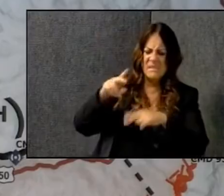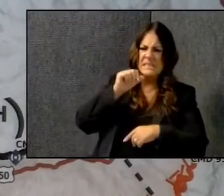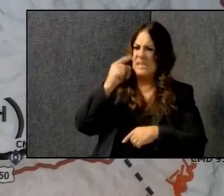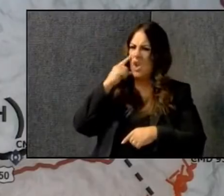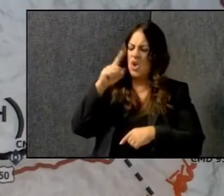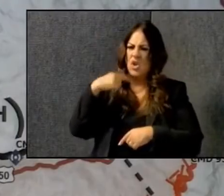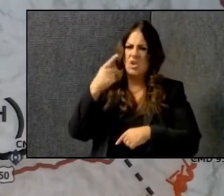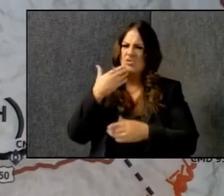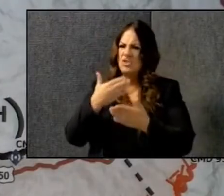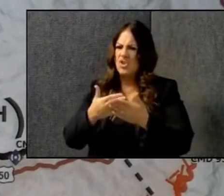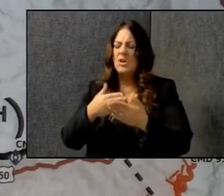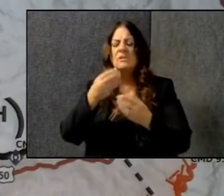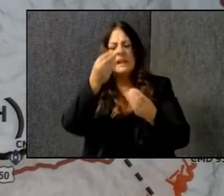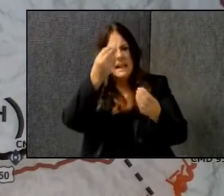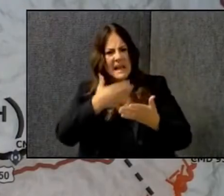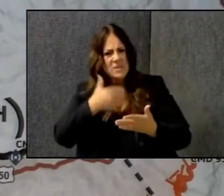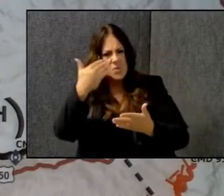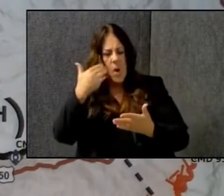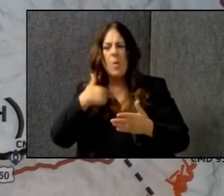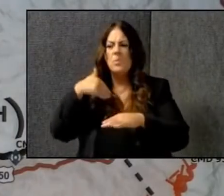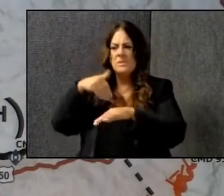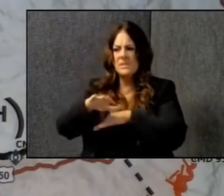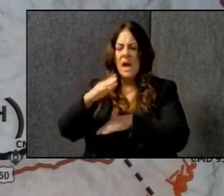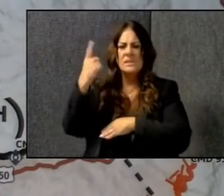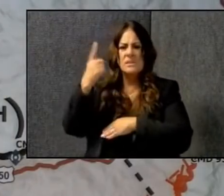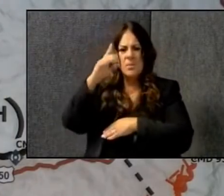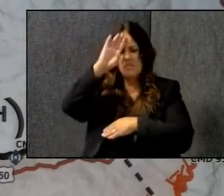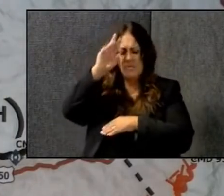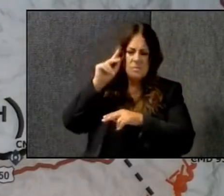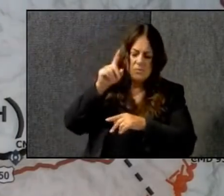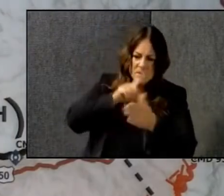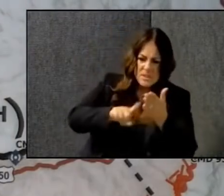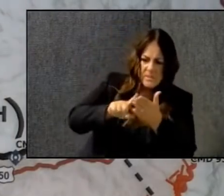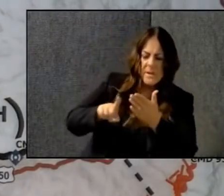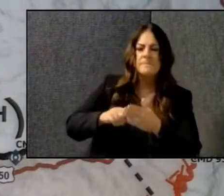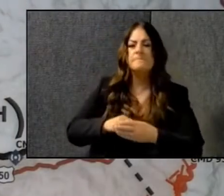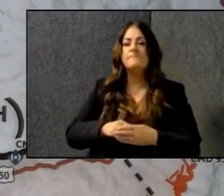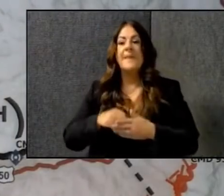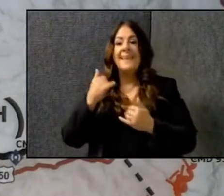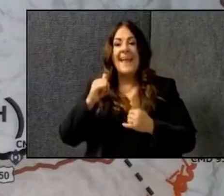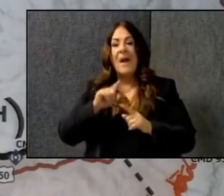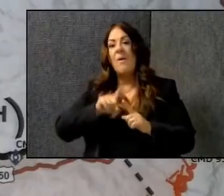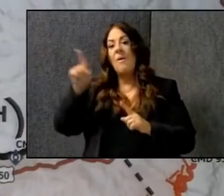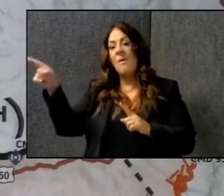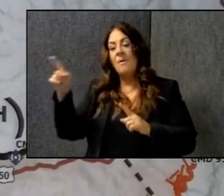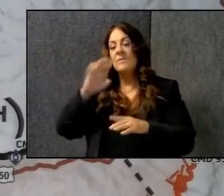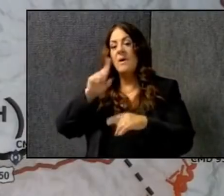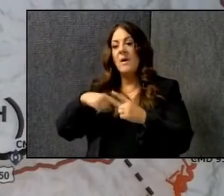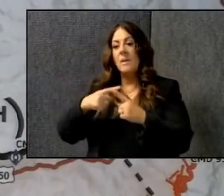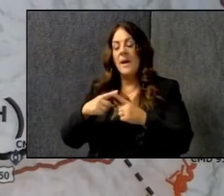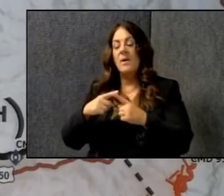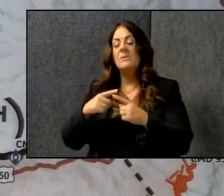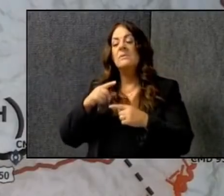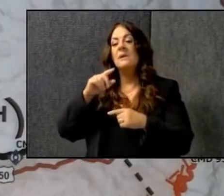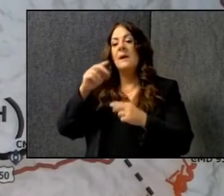make sure that we get some folks in there to take care of that for you. Coming up the Highway 88 or Highway 50 corridor, I'm